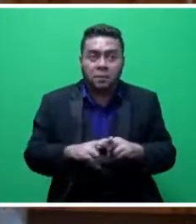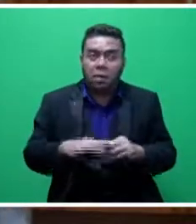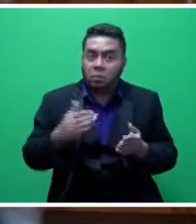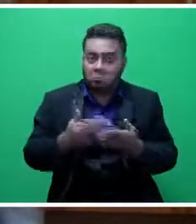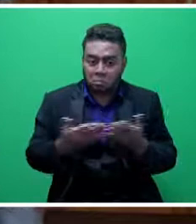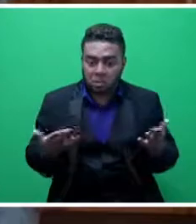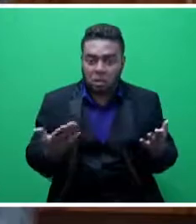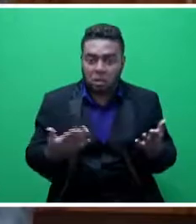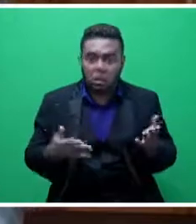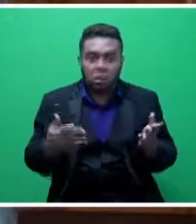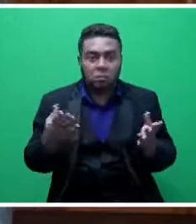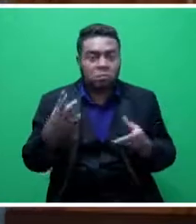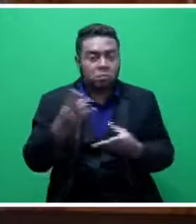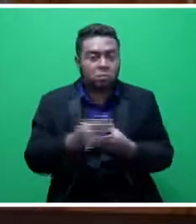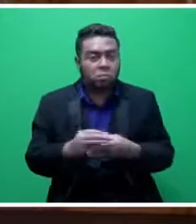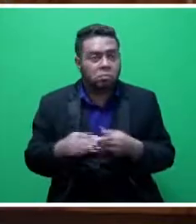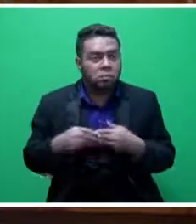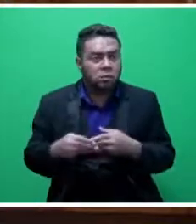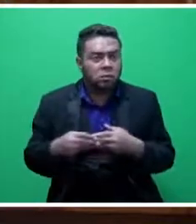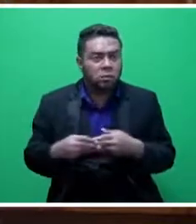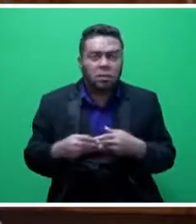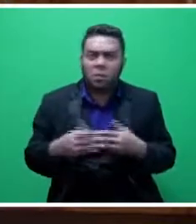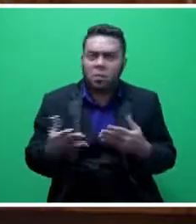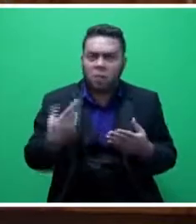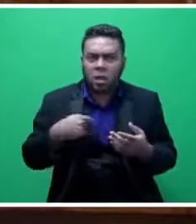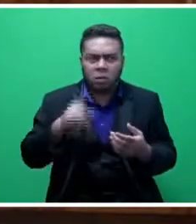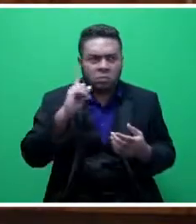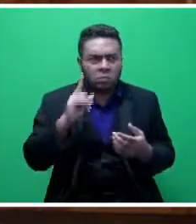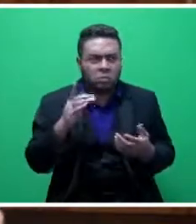pension scheme is very inflexible, and if I could elaborate,